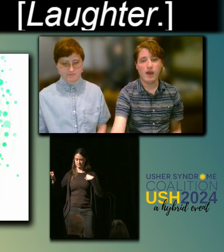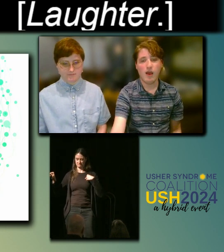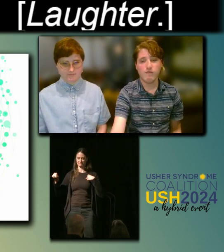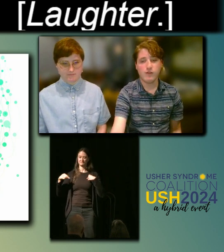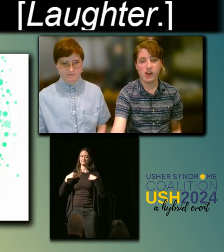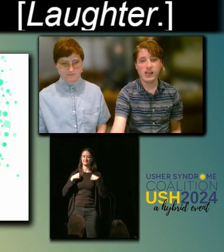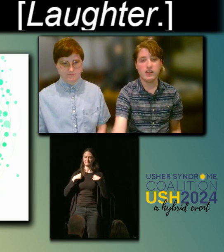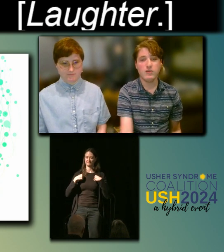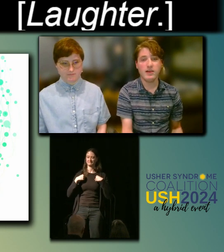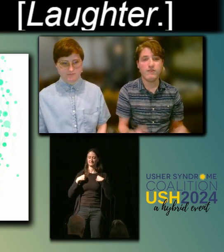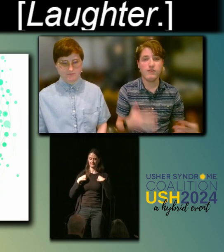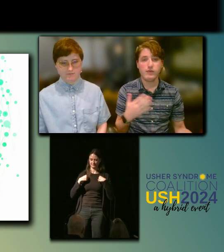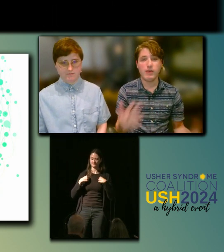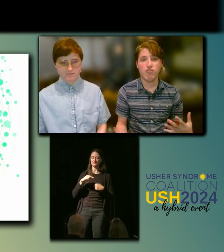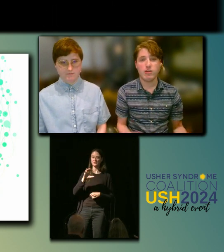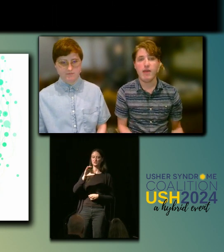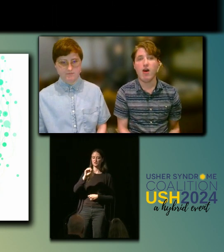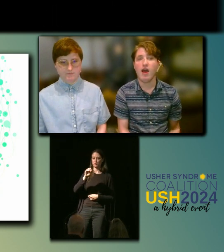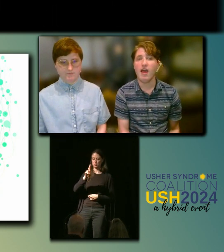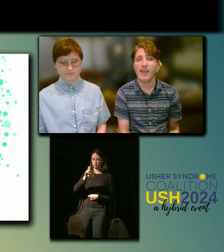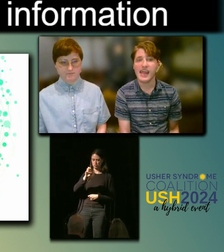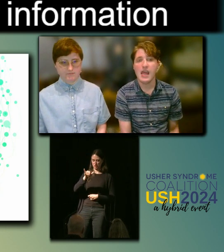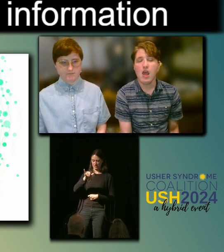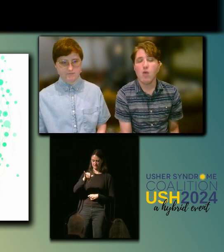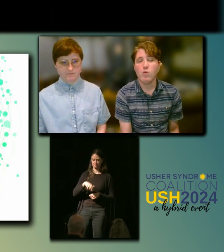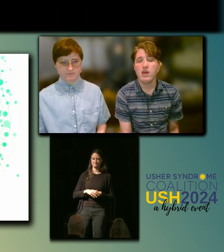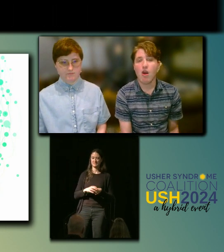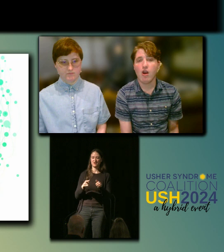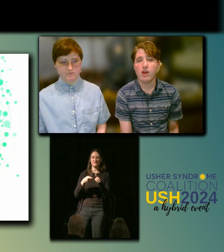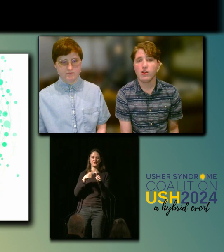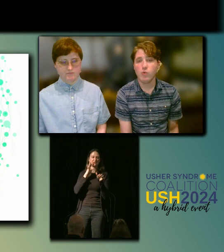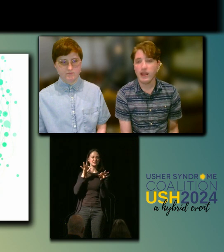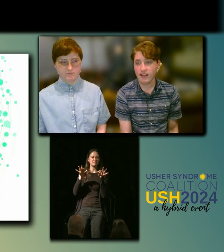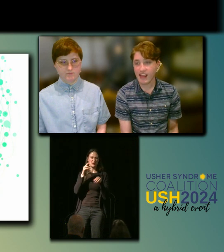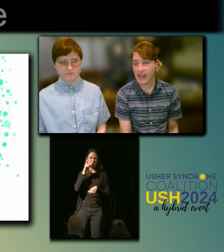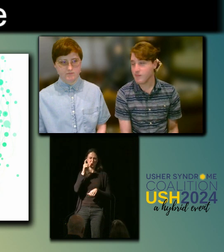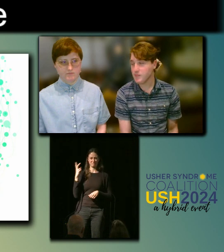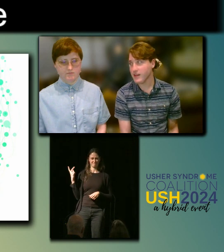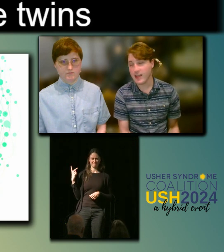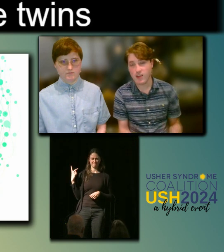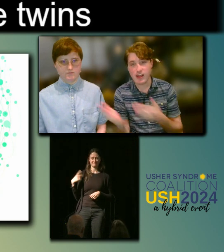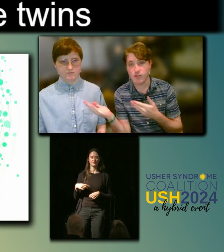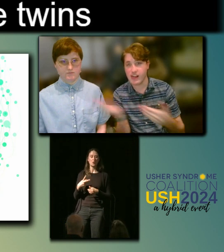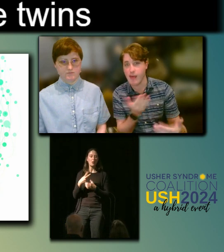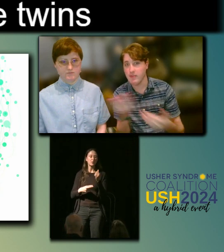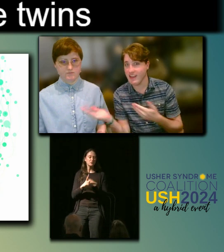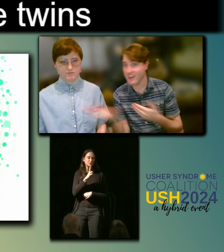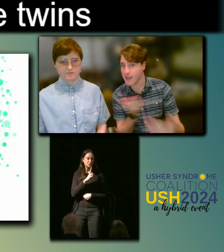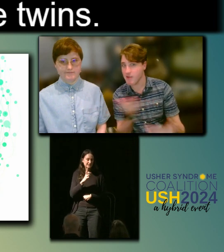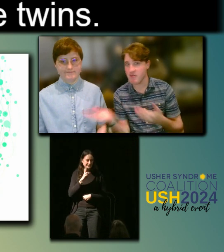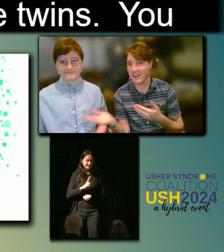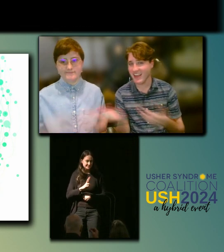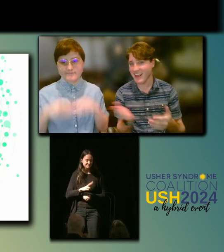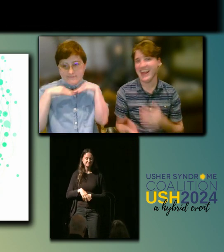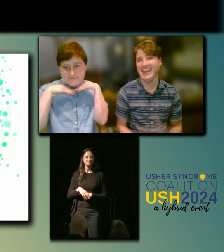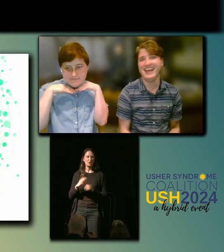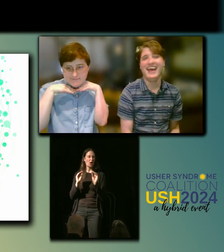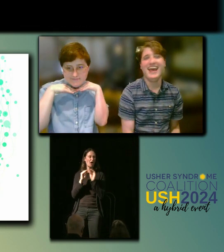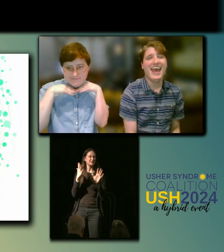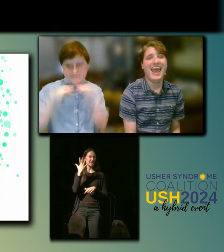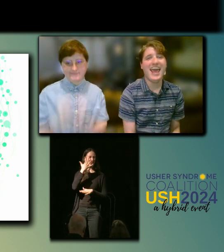So first, a little bit of information about us. We are twins. Can you see the resemblance between